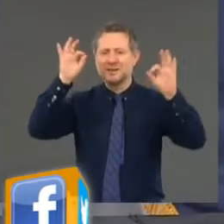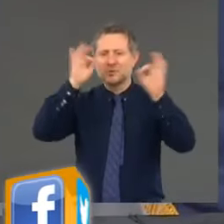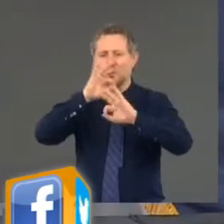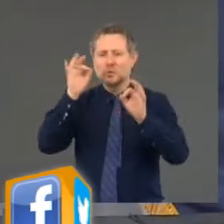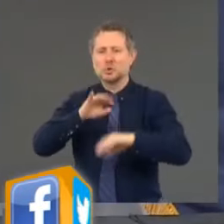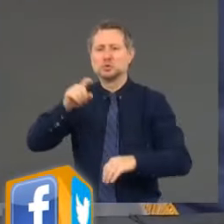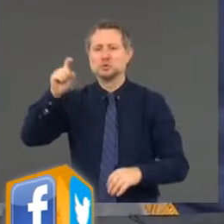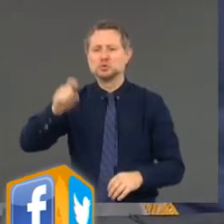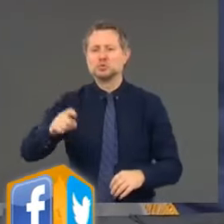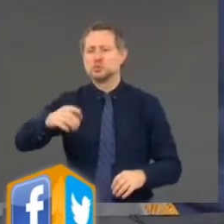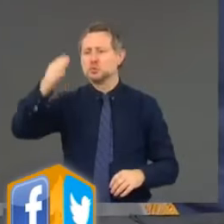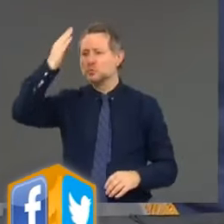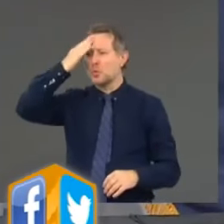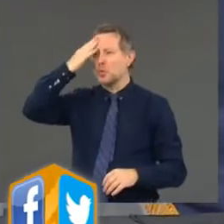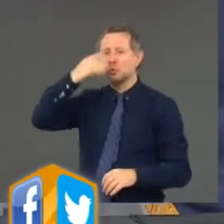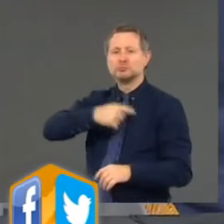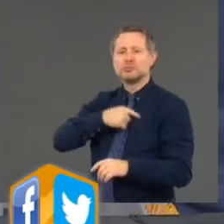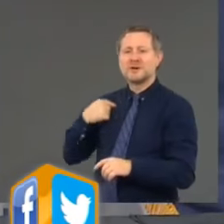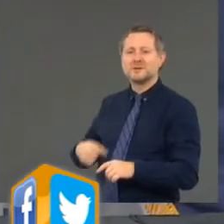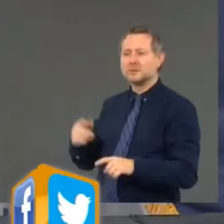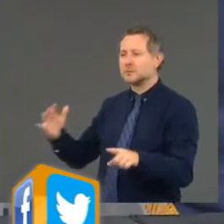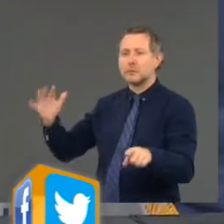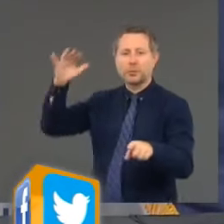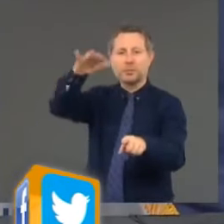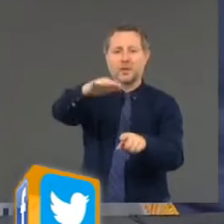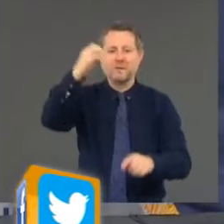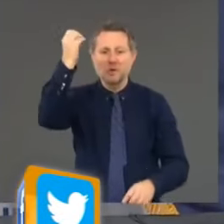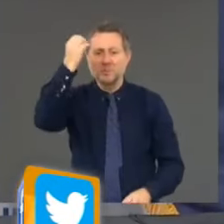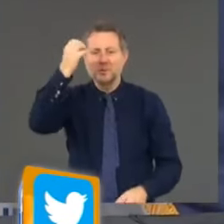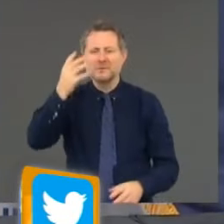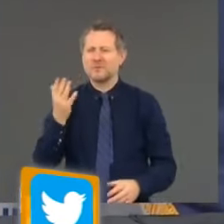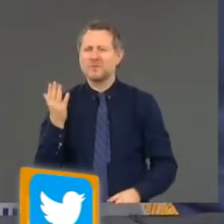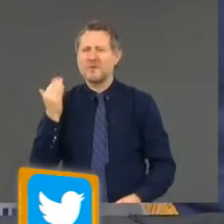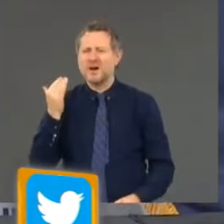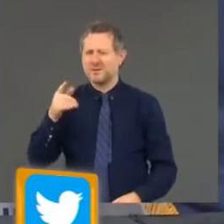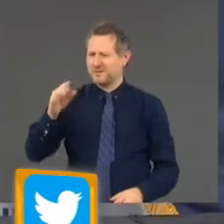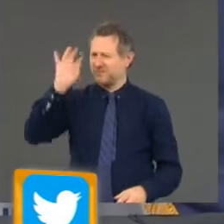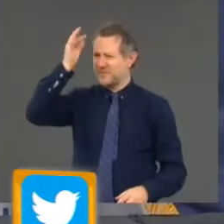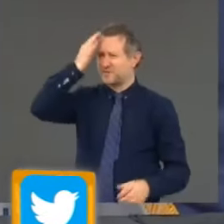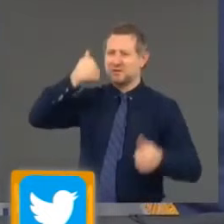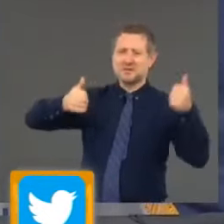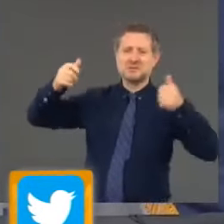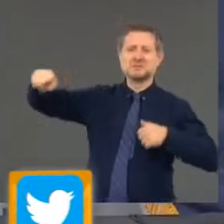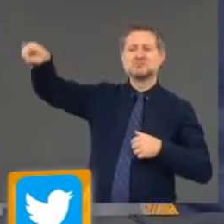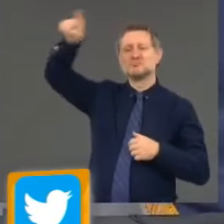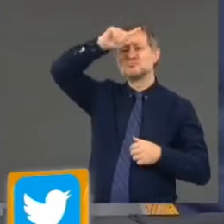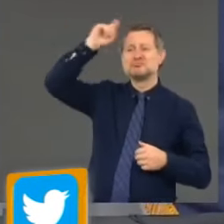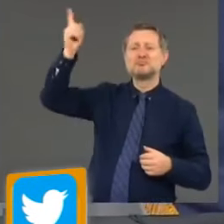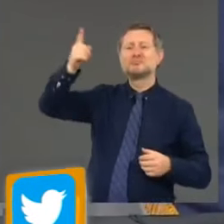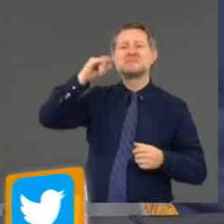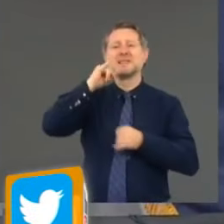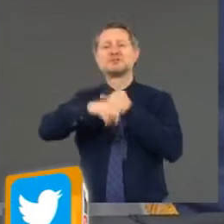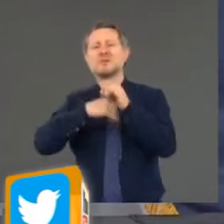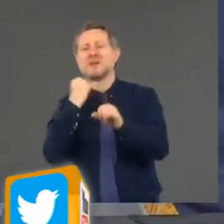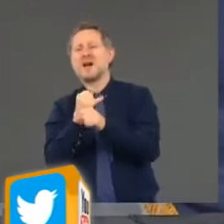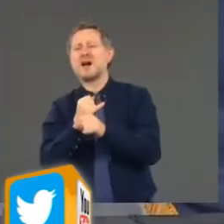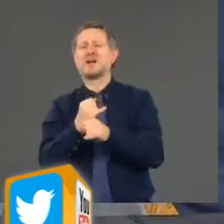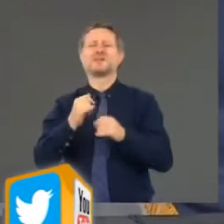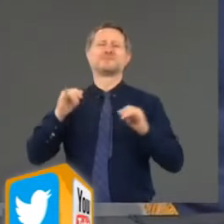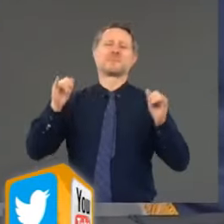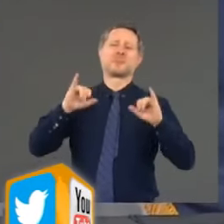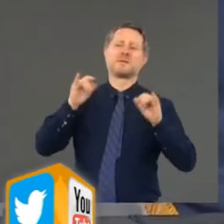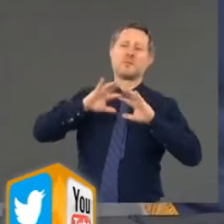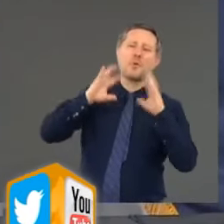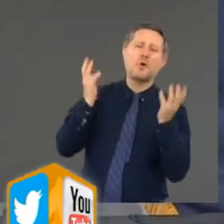Europe? Why did the federal officials, the international global organizations, think